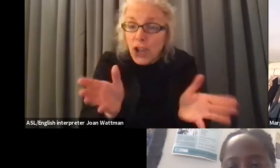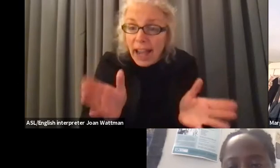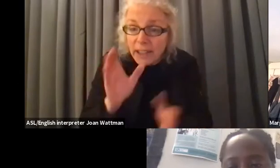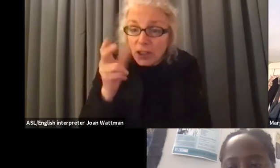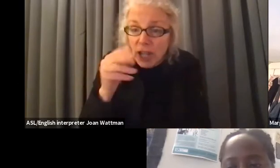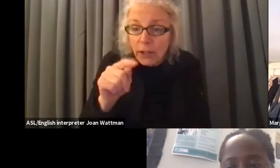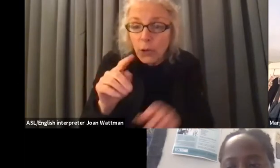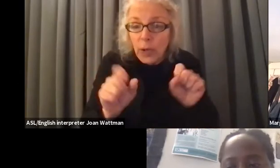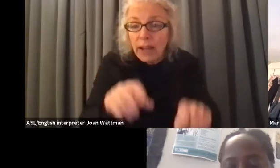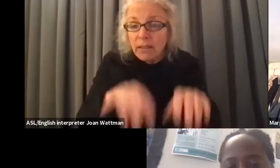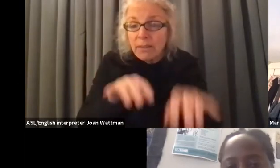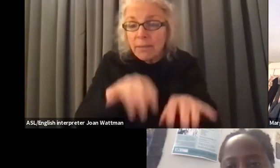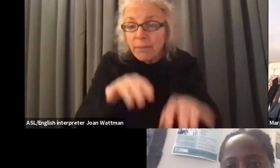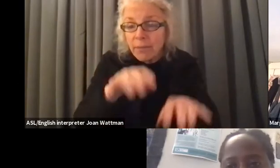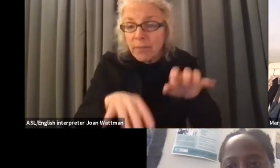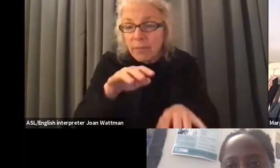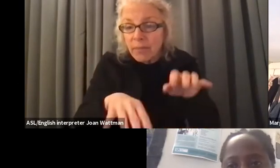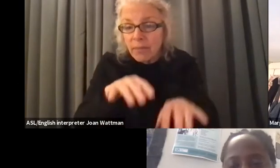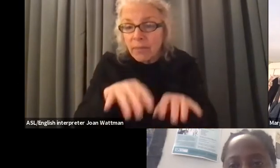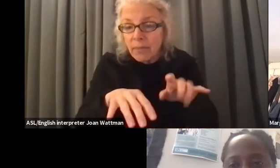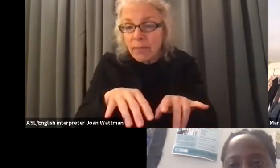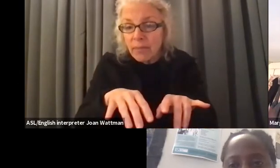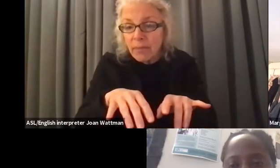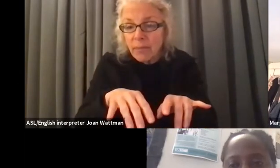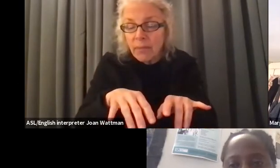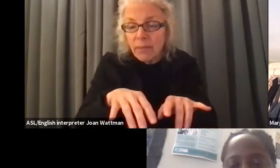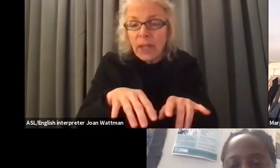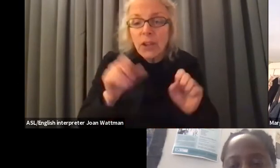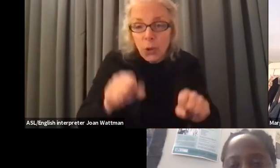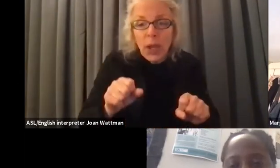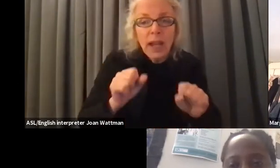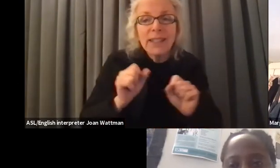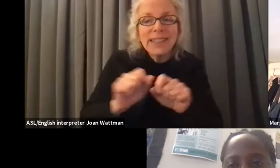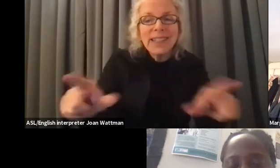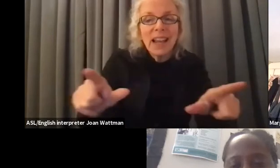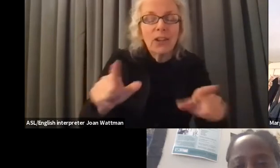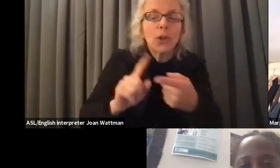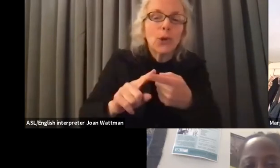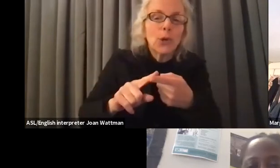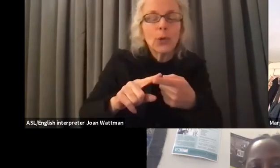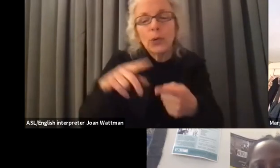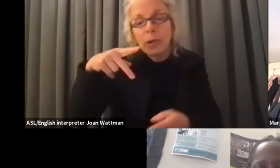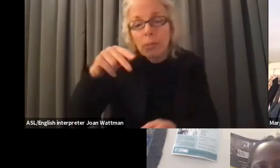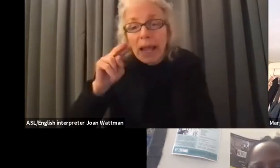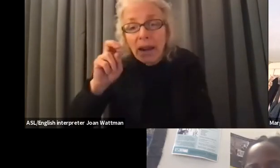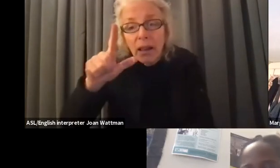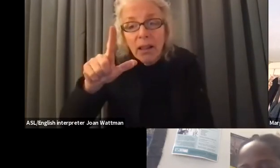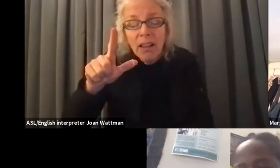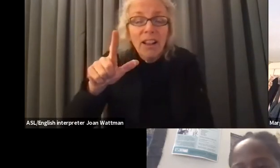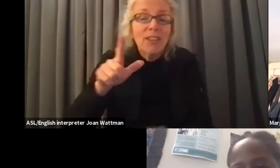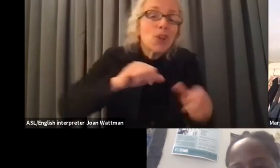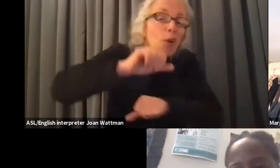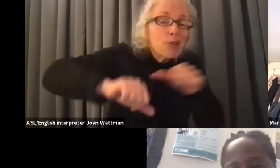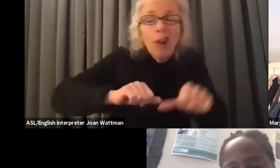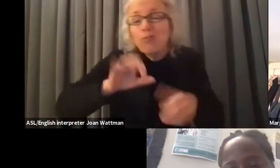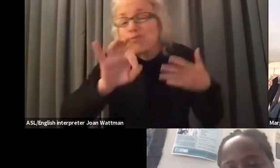either writing to one of the panelists or to everyone, and that's for sort of social stuff. We're happy to hear where you might be tuning